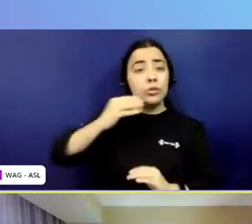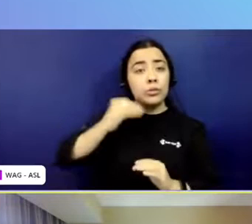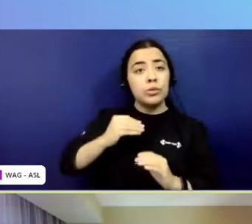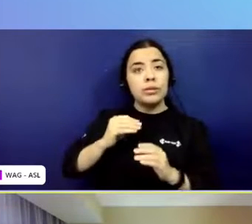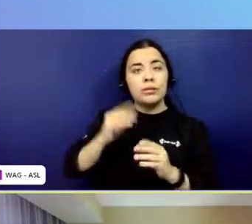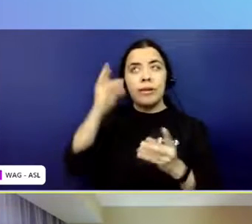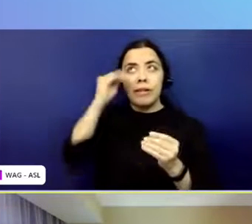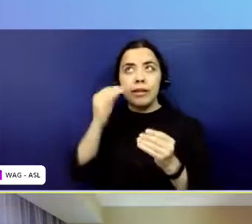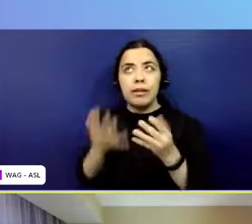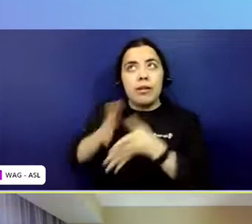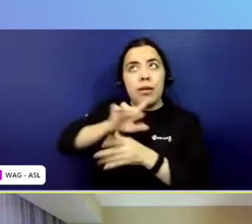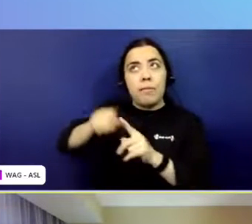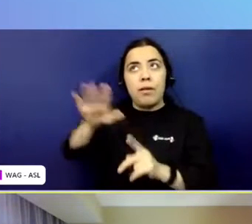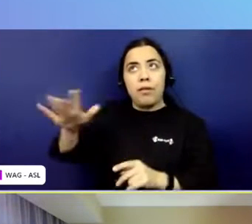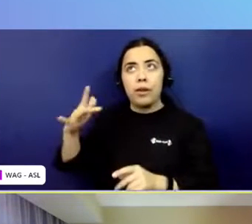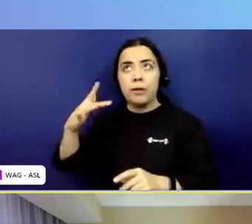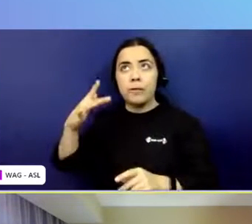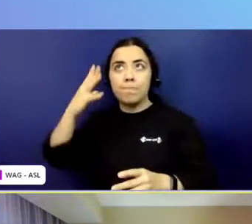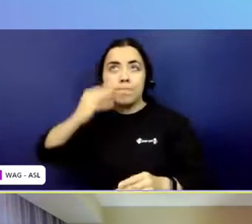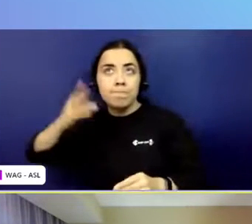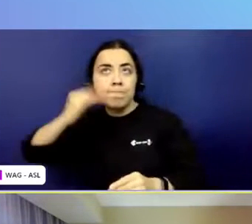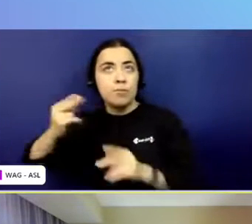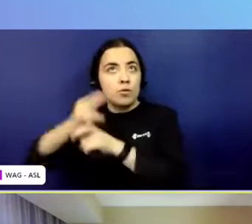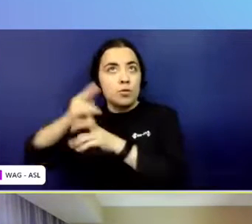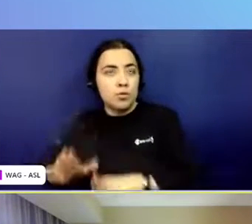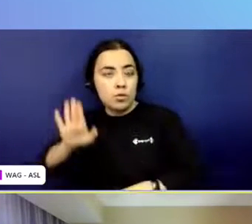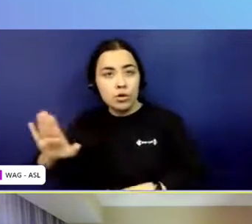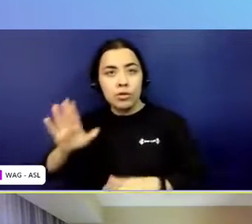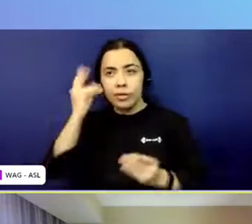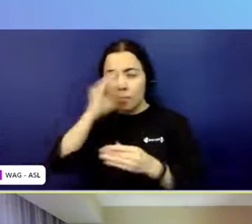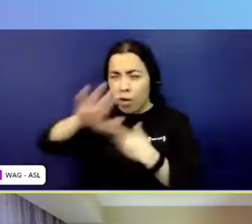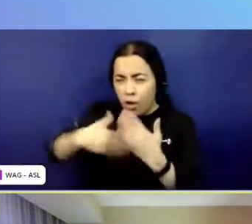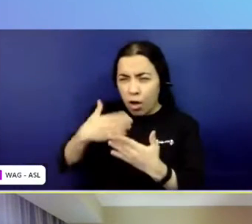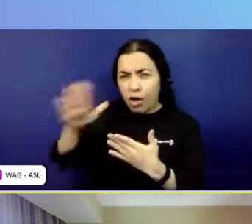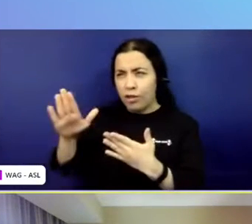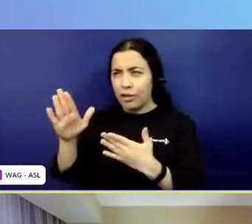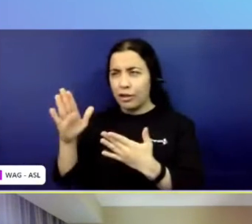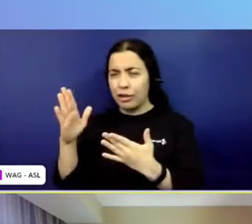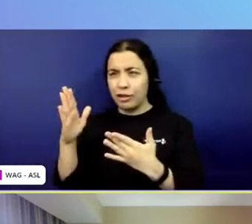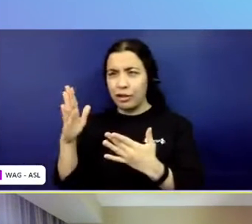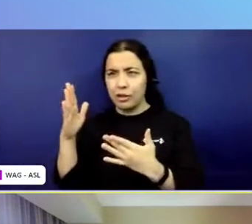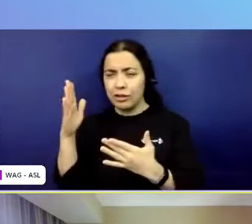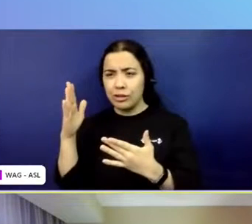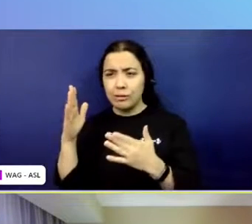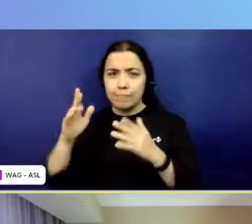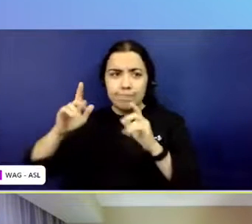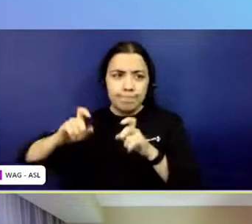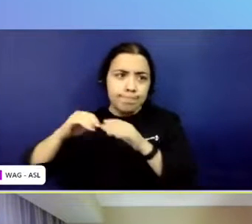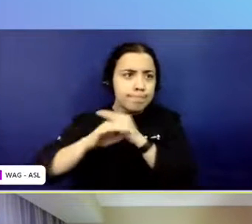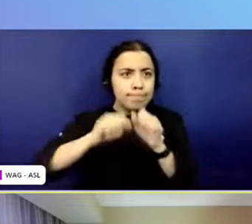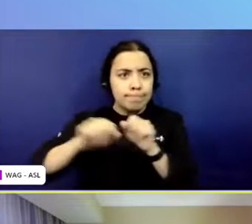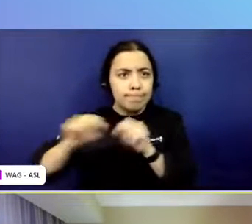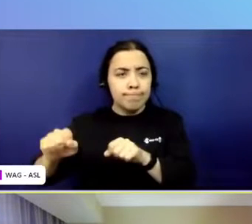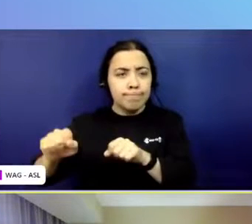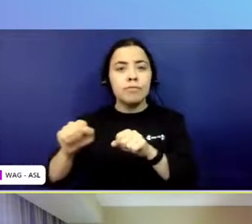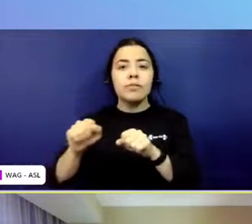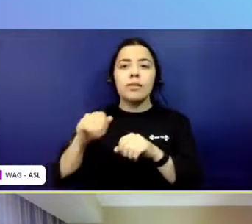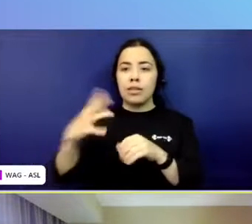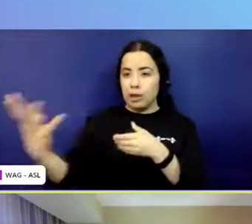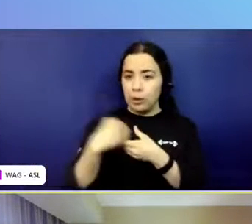into all aspects of the user journey, inclusive of our on-property and in-room